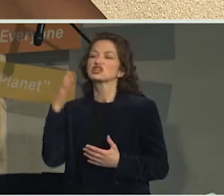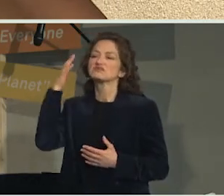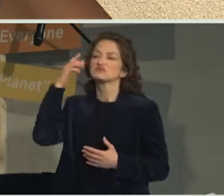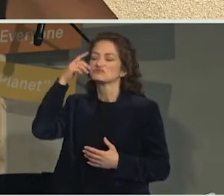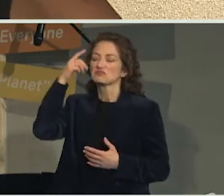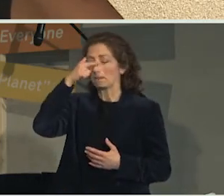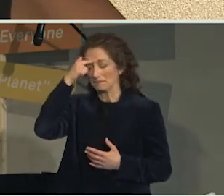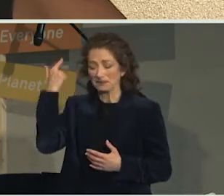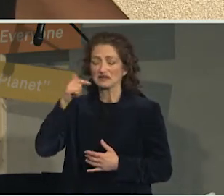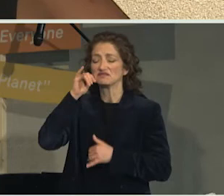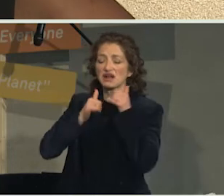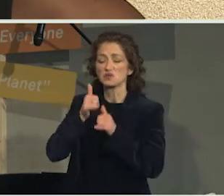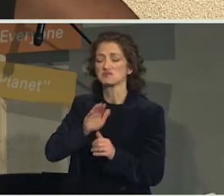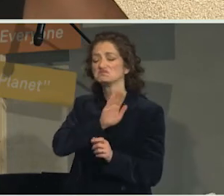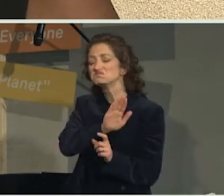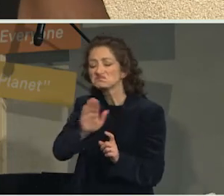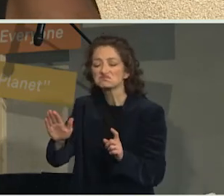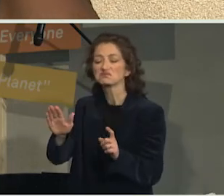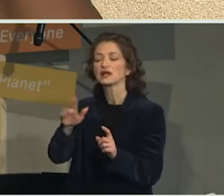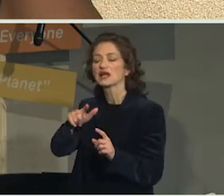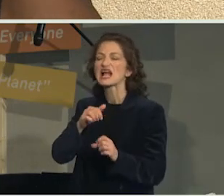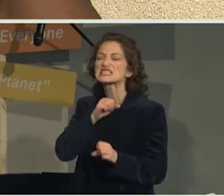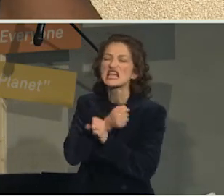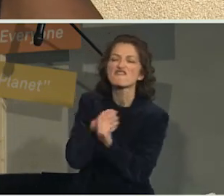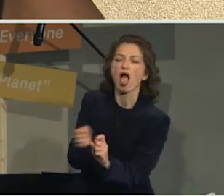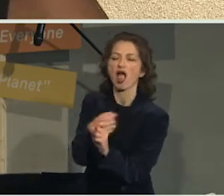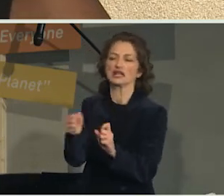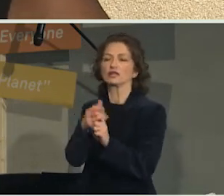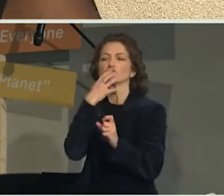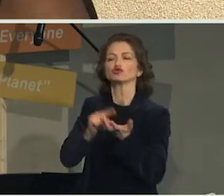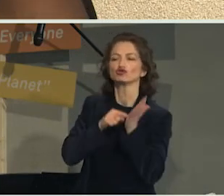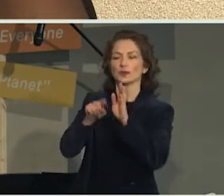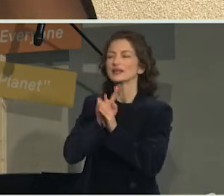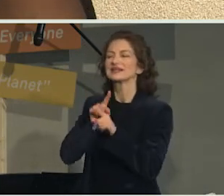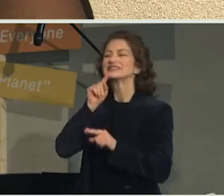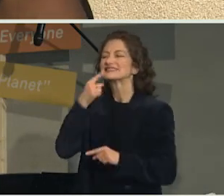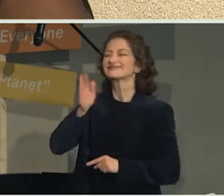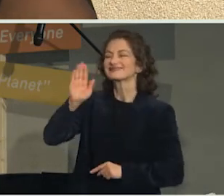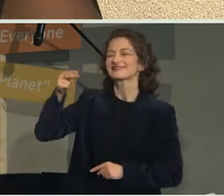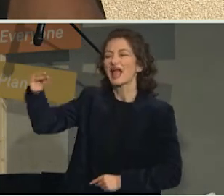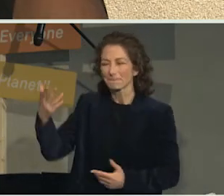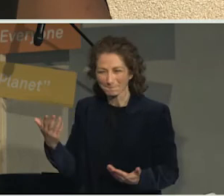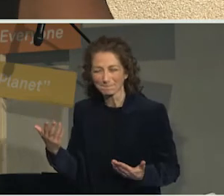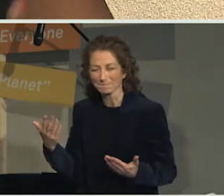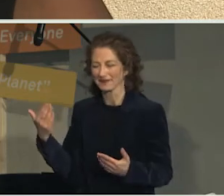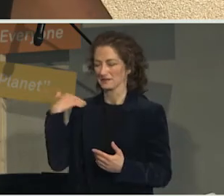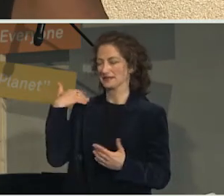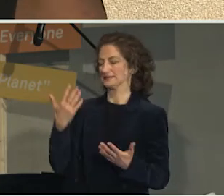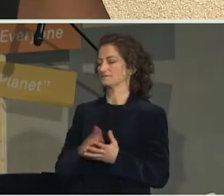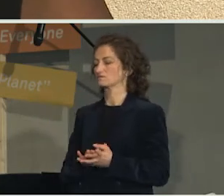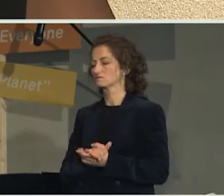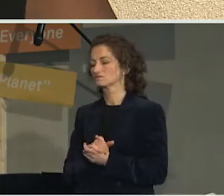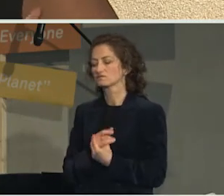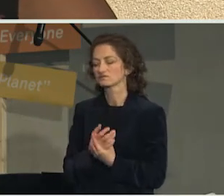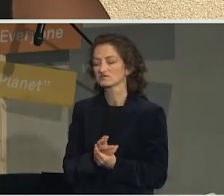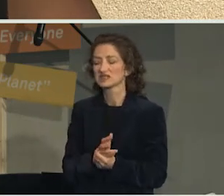women, as our Say Her Name campaign has done, seeking to elevate the fact that in the United States, Black girls as